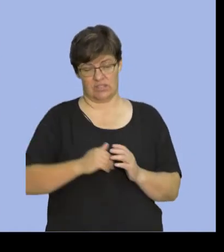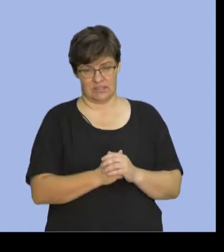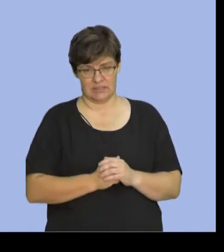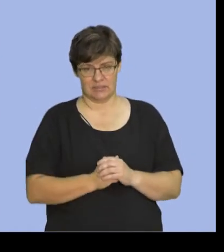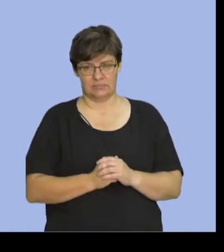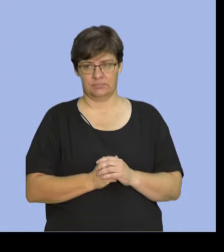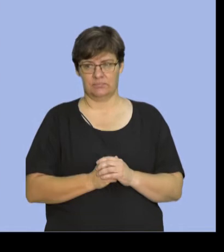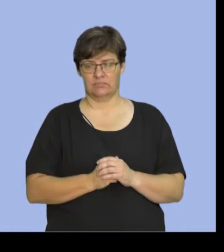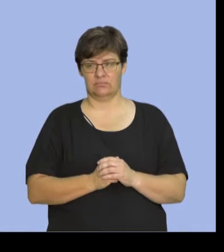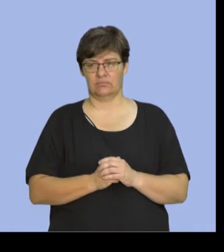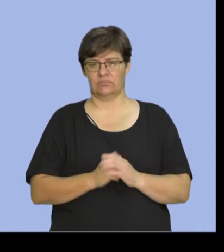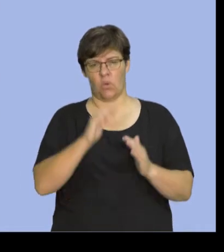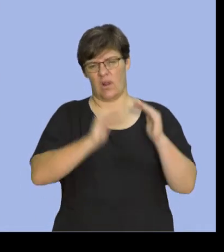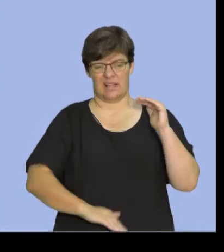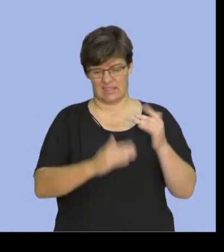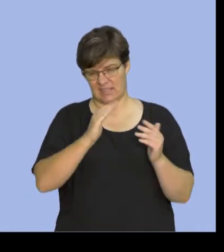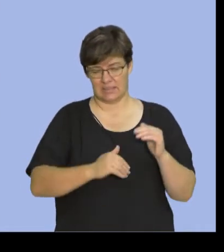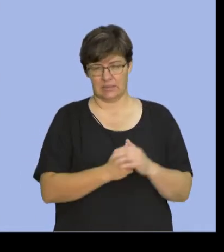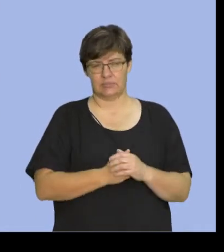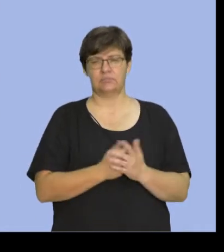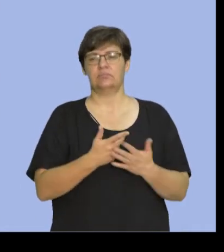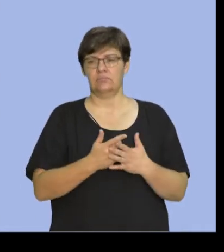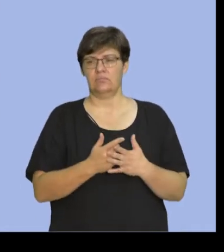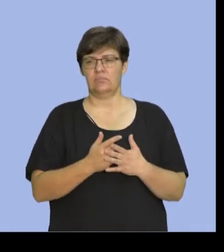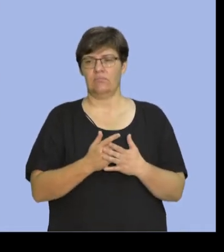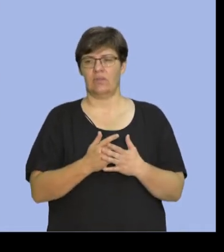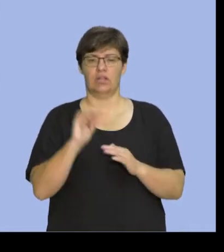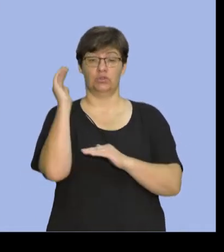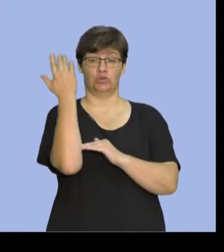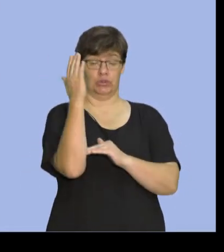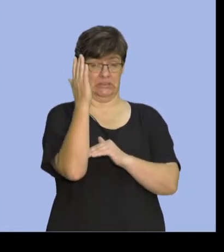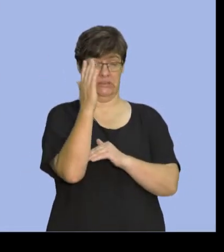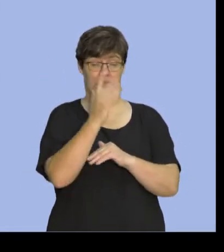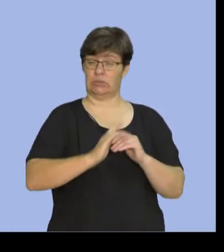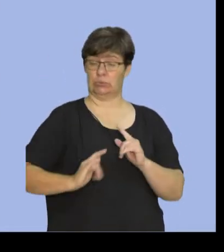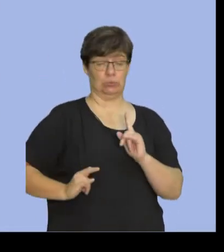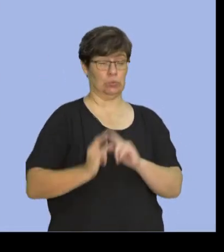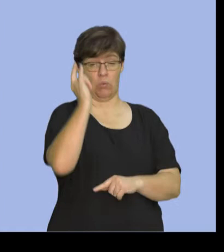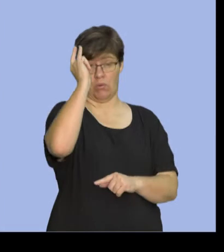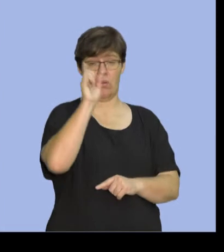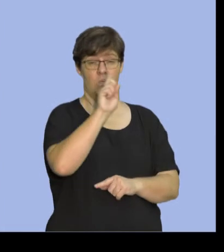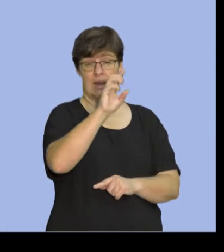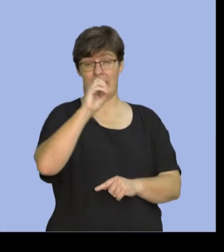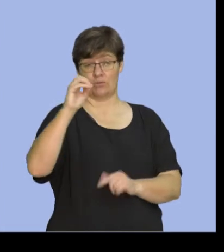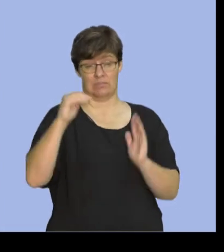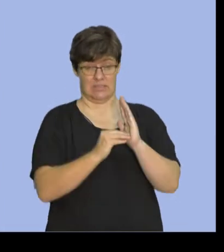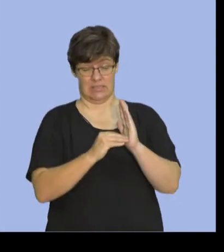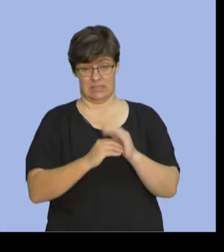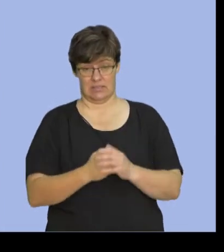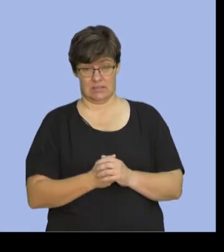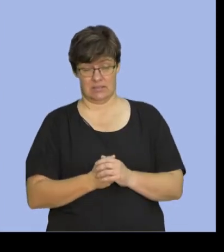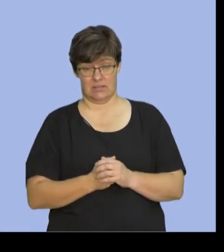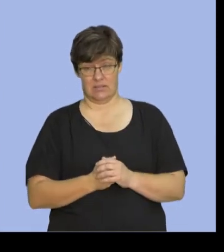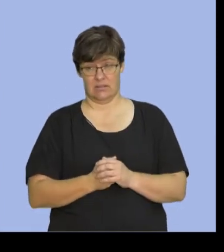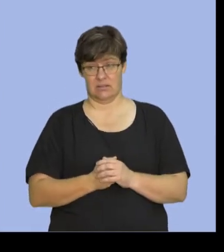probably much less. And then you have some giant trees which really are 100 meters in height. So that's kind of